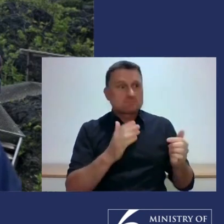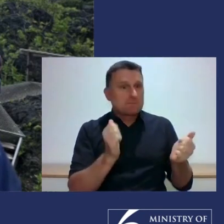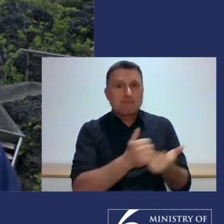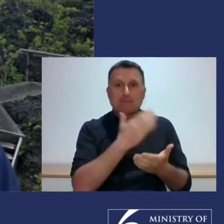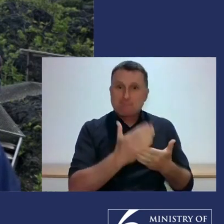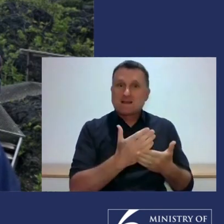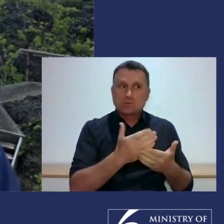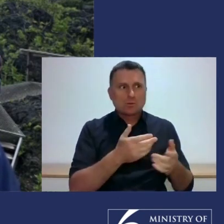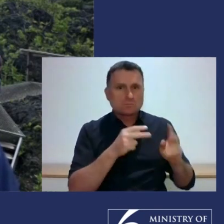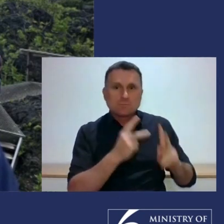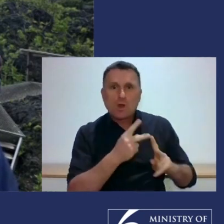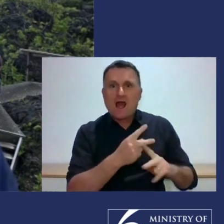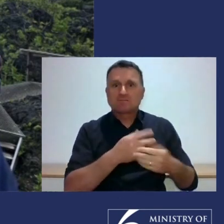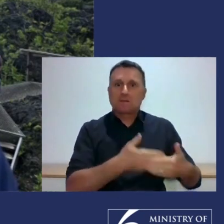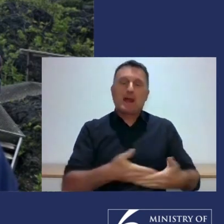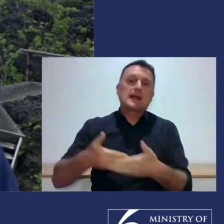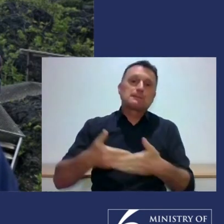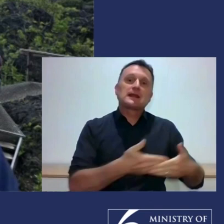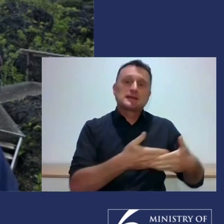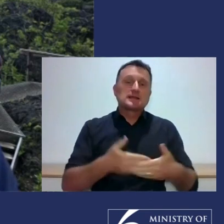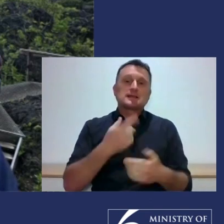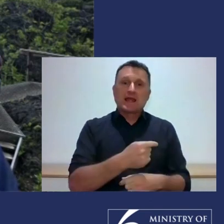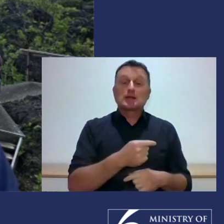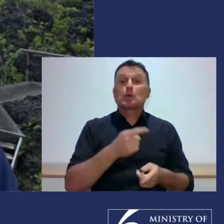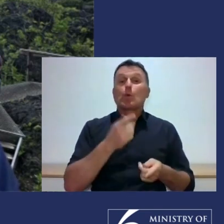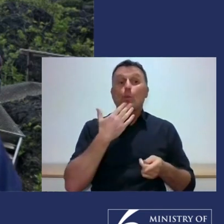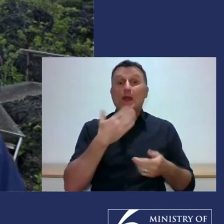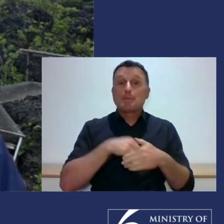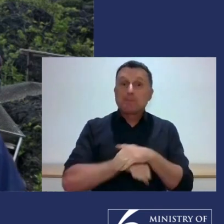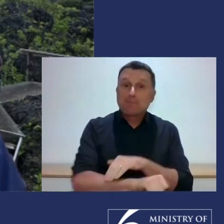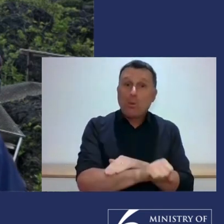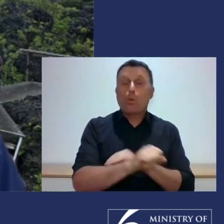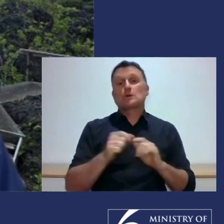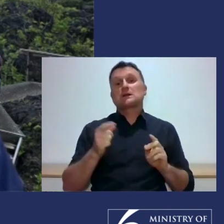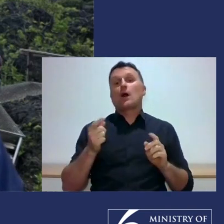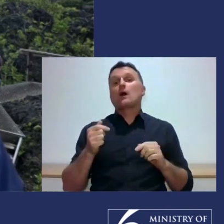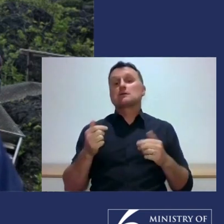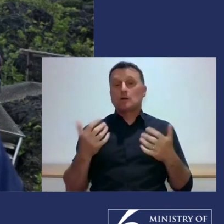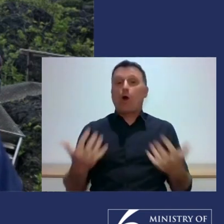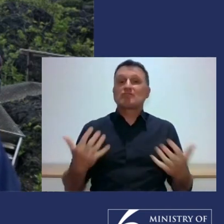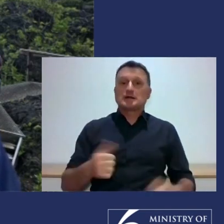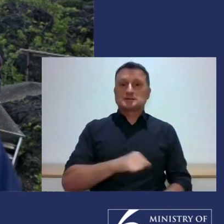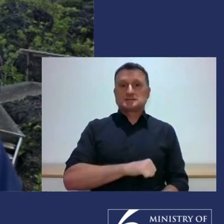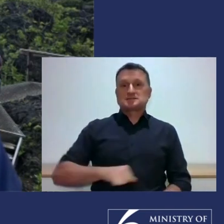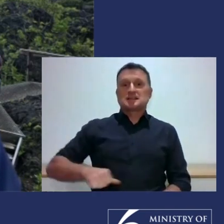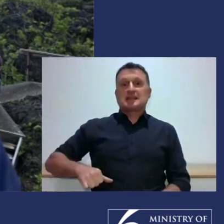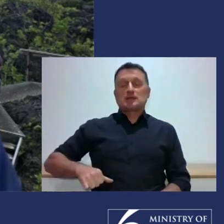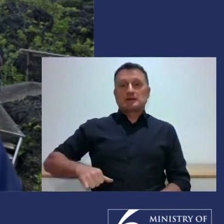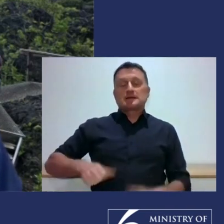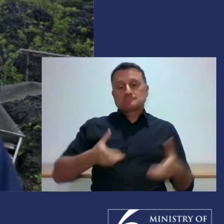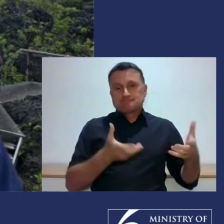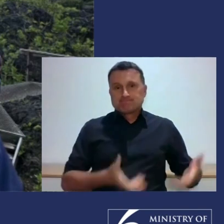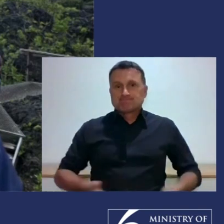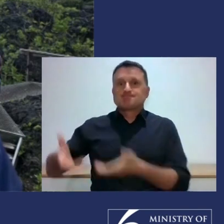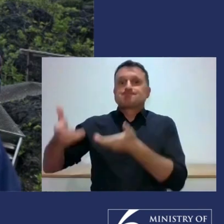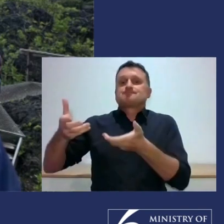early. And often by cesarean section, especially if they develop preeclampsia, because you know that they're on a slippery slope and